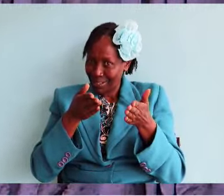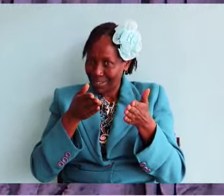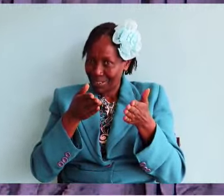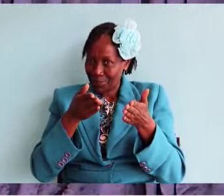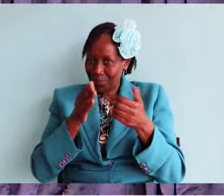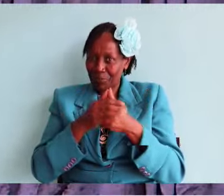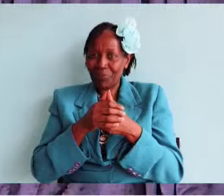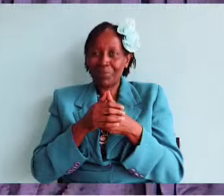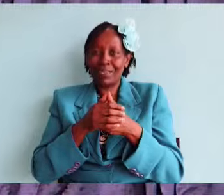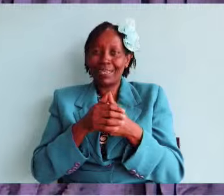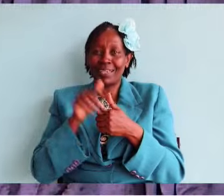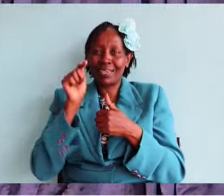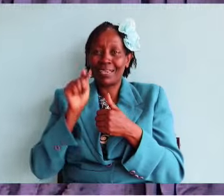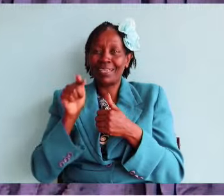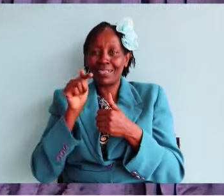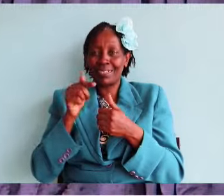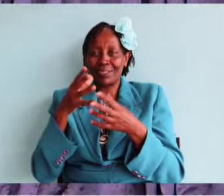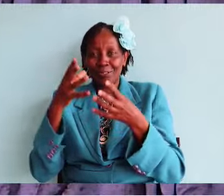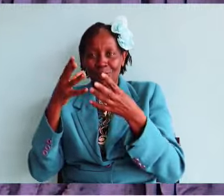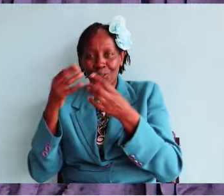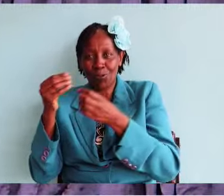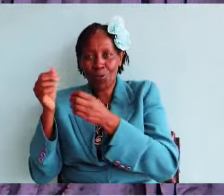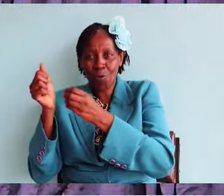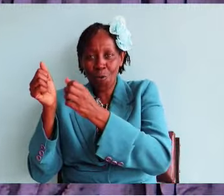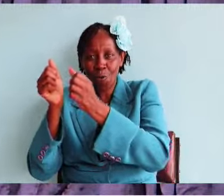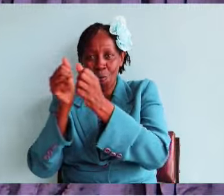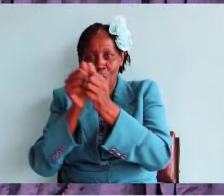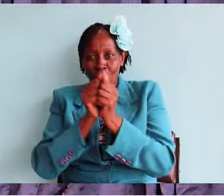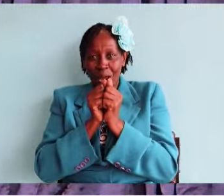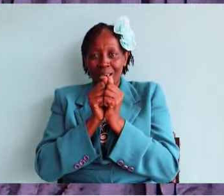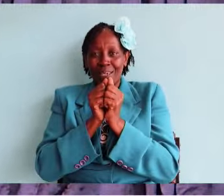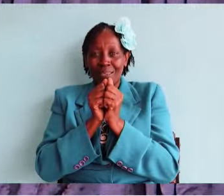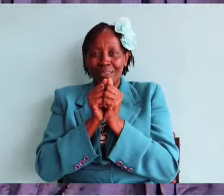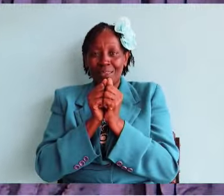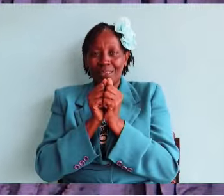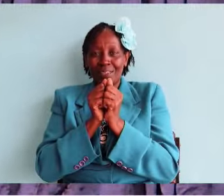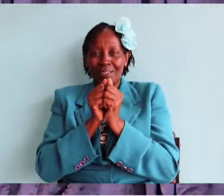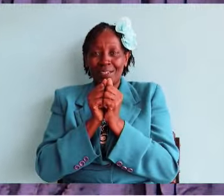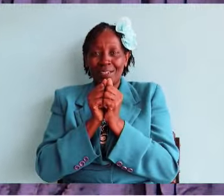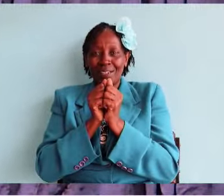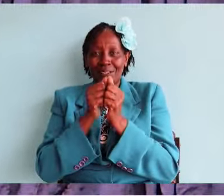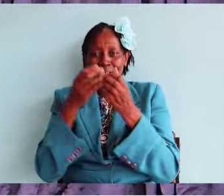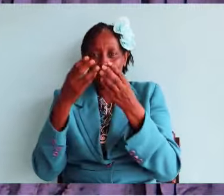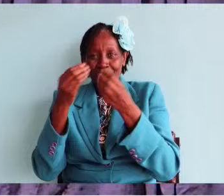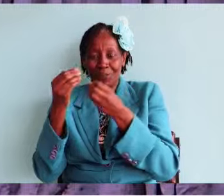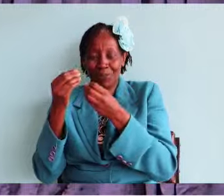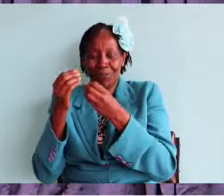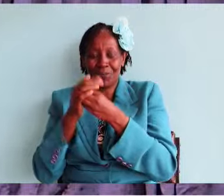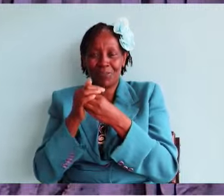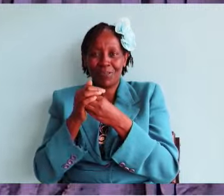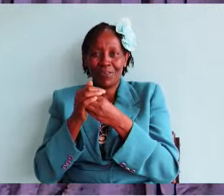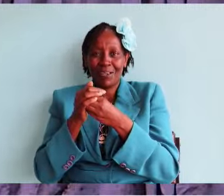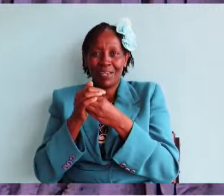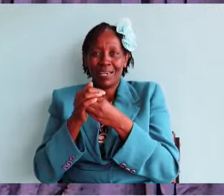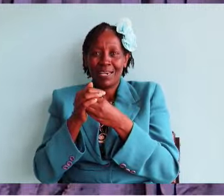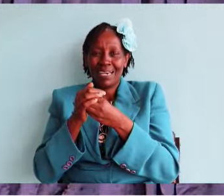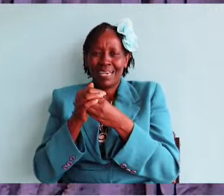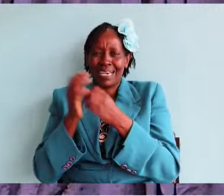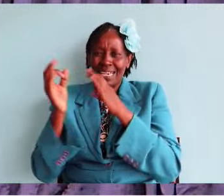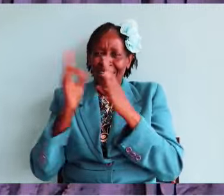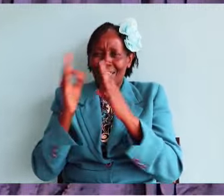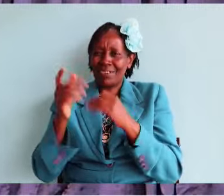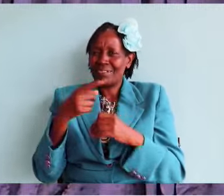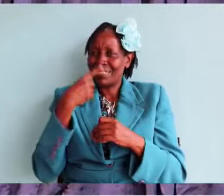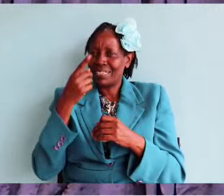shall go with you, that shall go. And anyone that I say, this will not go with